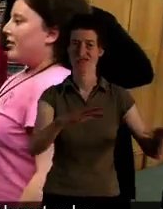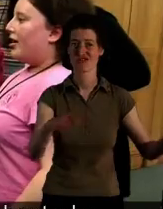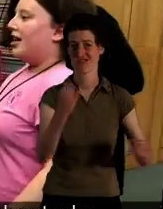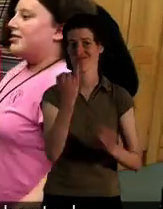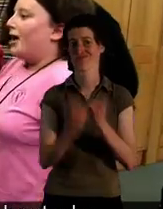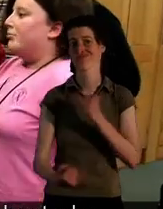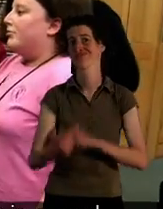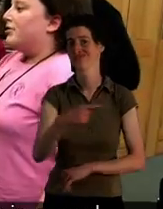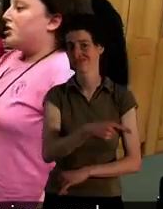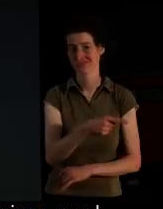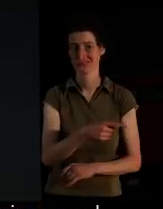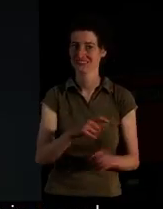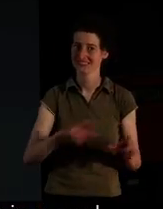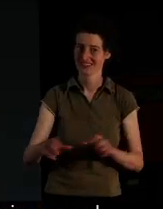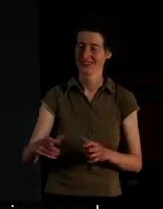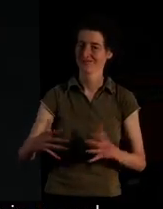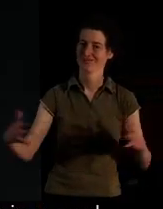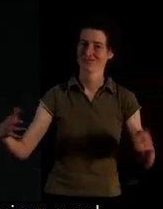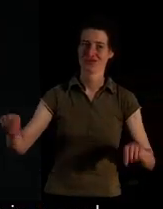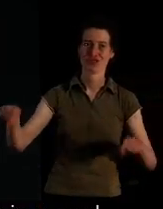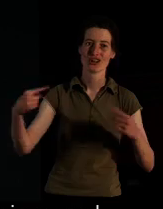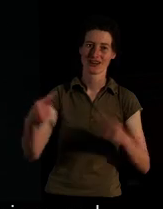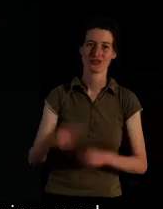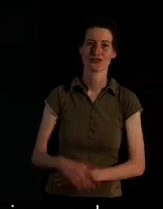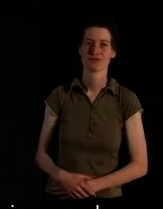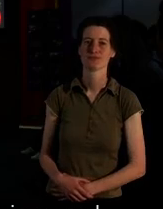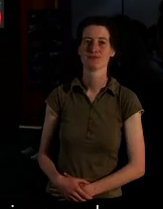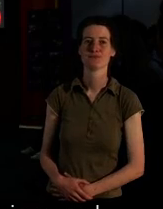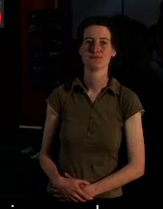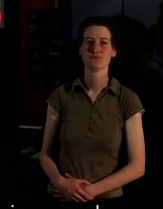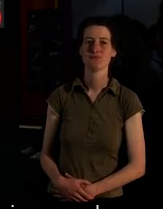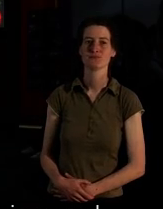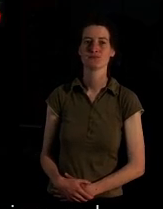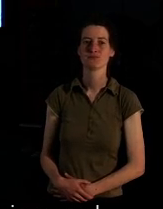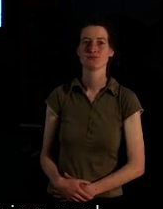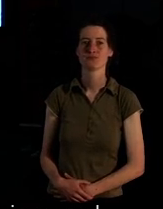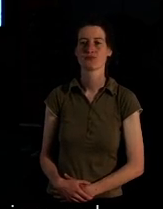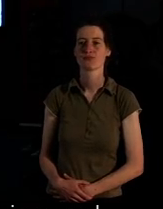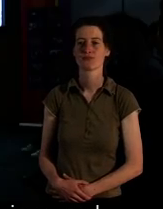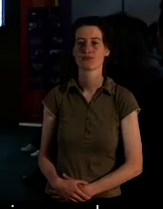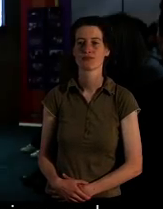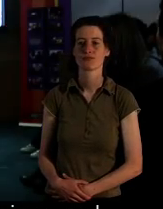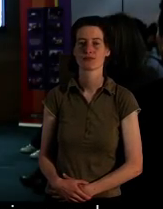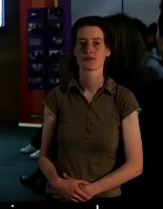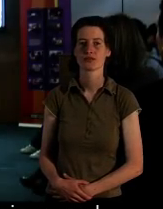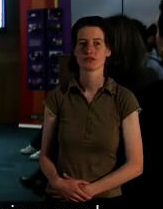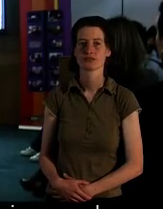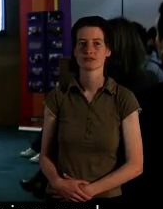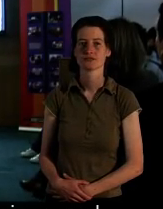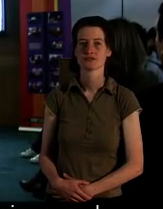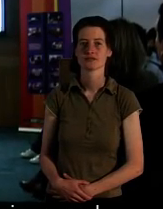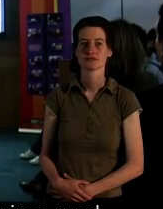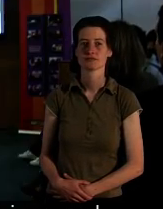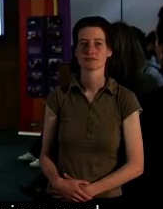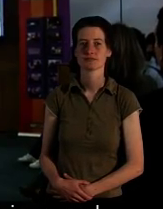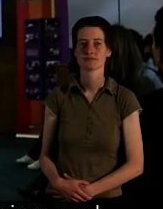what sexual relations they have, how they can get around, particularly in a rural county. So there's huge